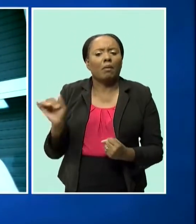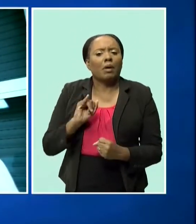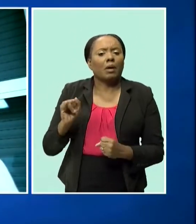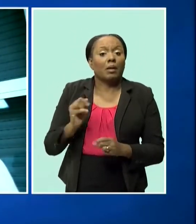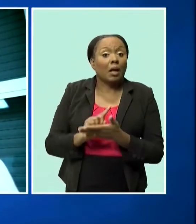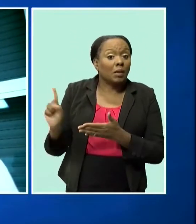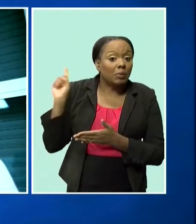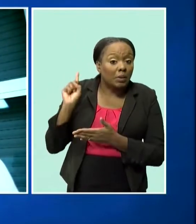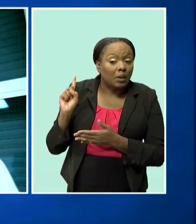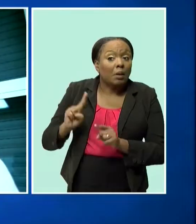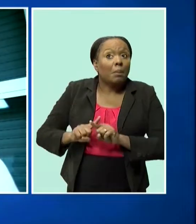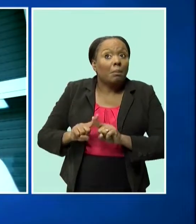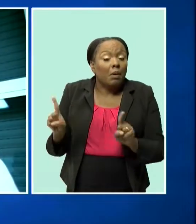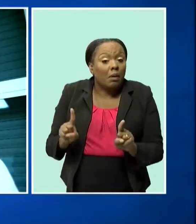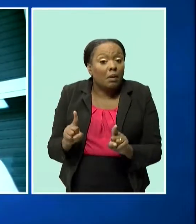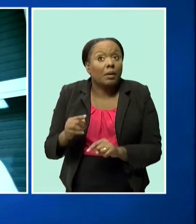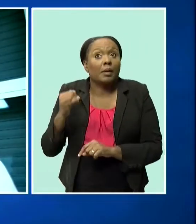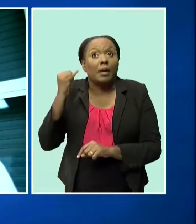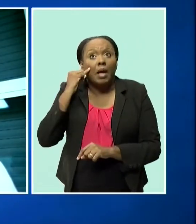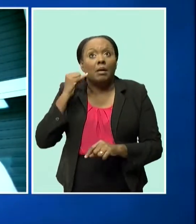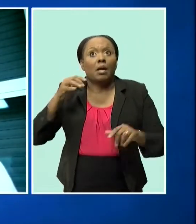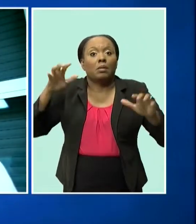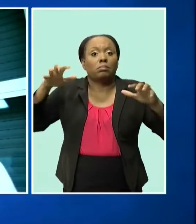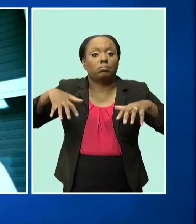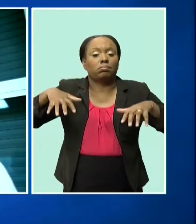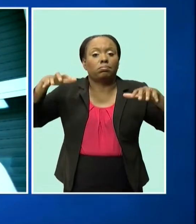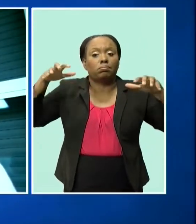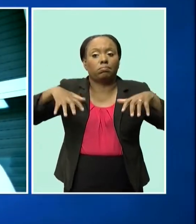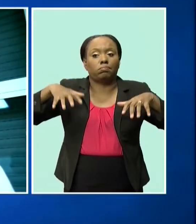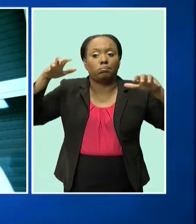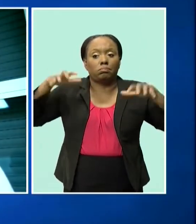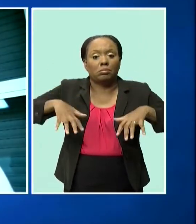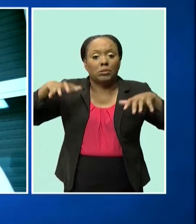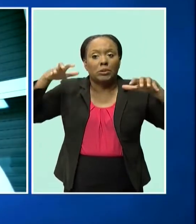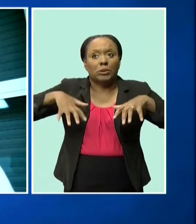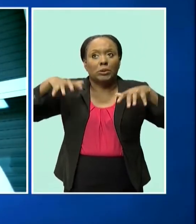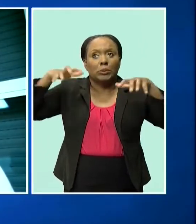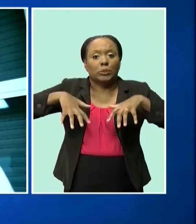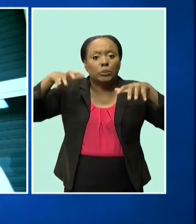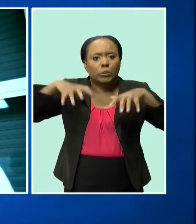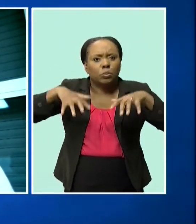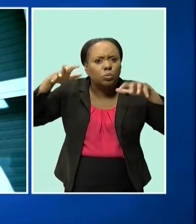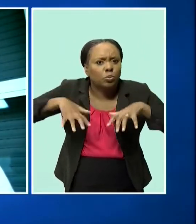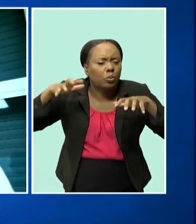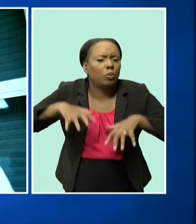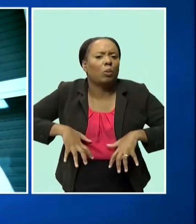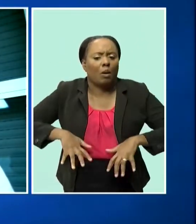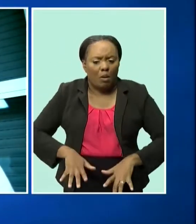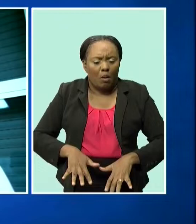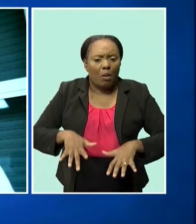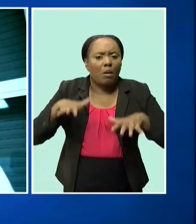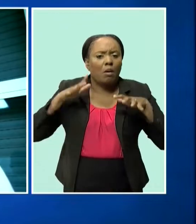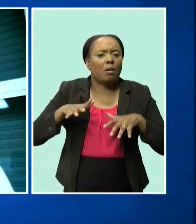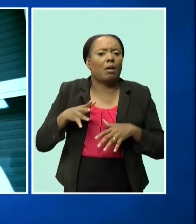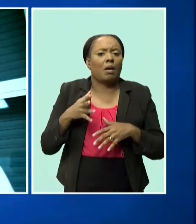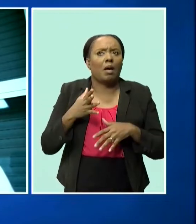week, but the impact because of the previous rainfall could be just as severe or even more.